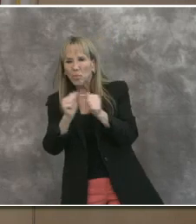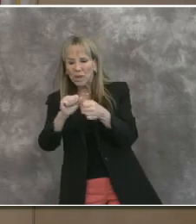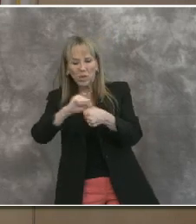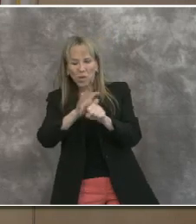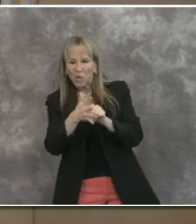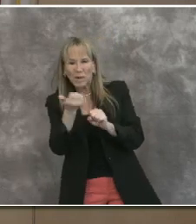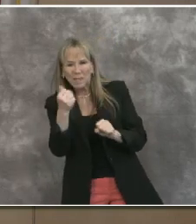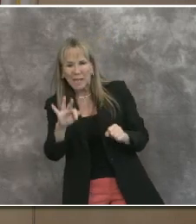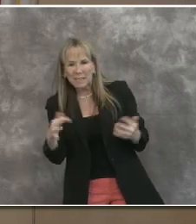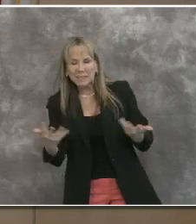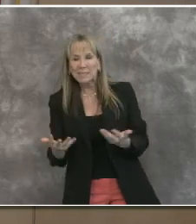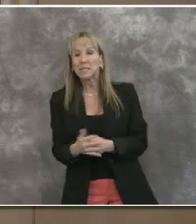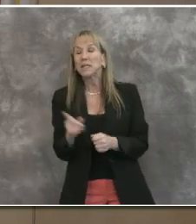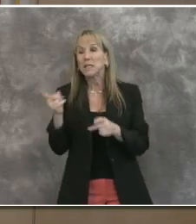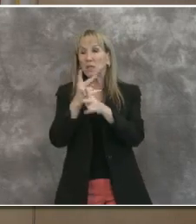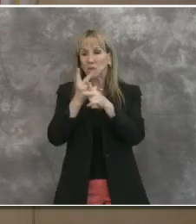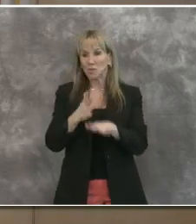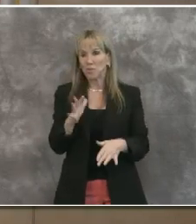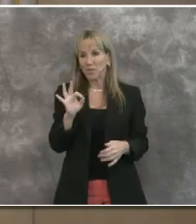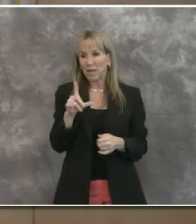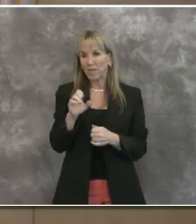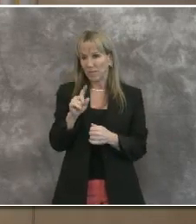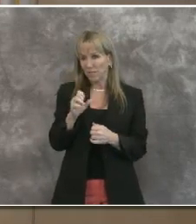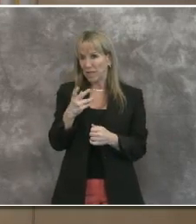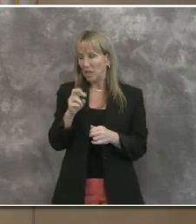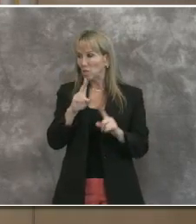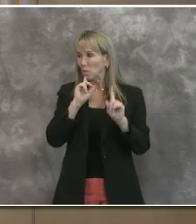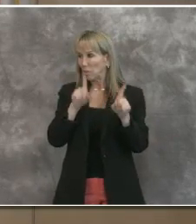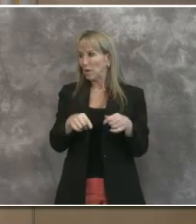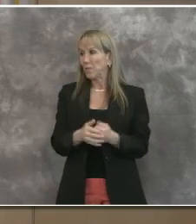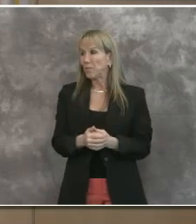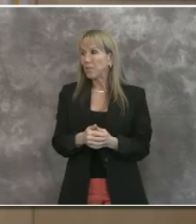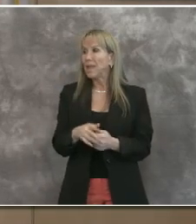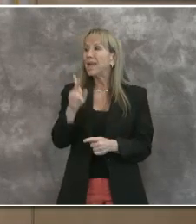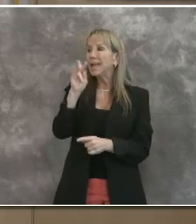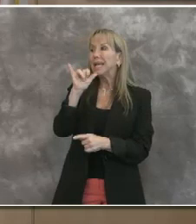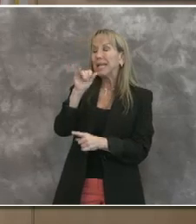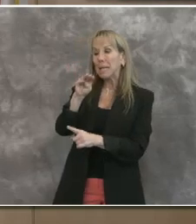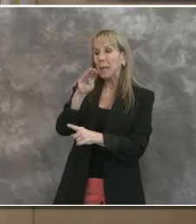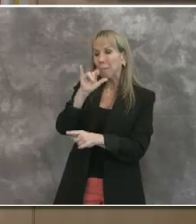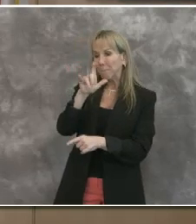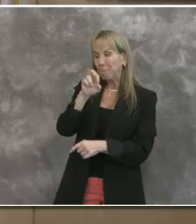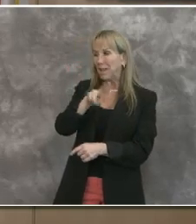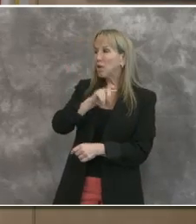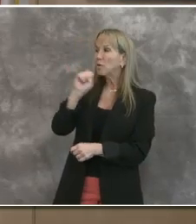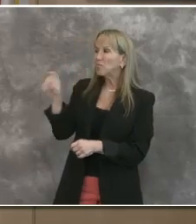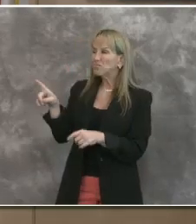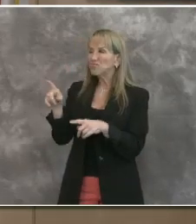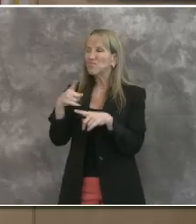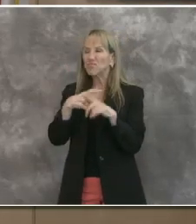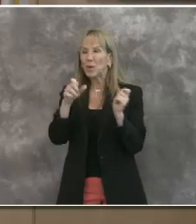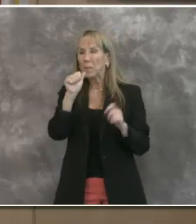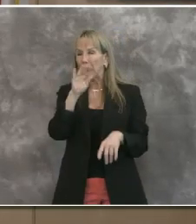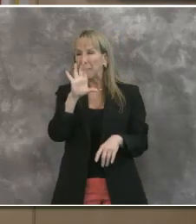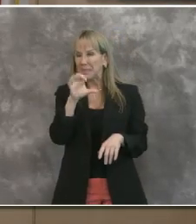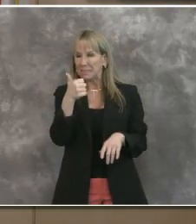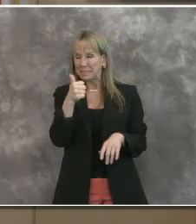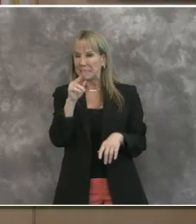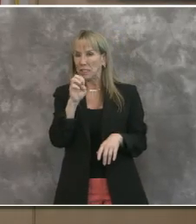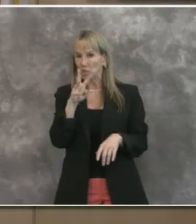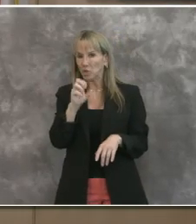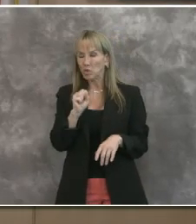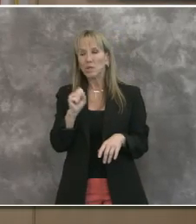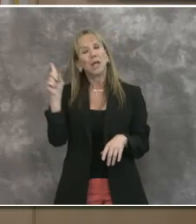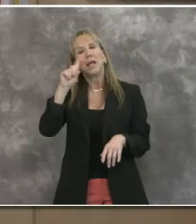pandemic. Supervisor Fletcher is going to respond. Thank you. This one is from Kim Miller with ABC 10 News. Today, the governor addressed the